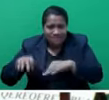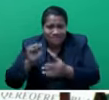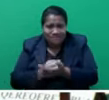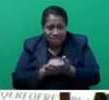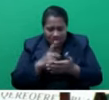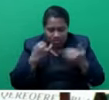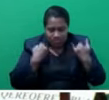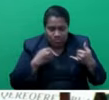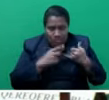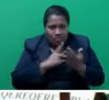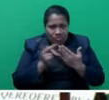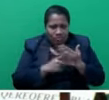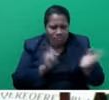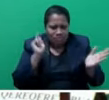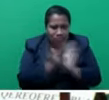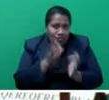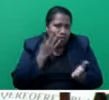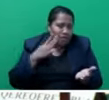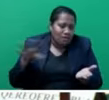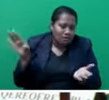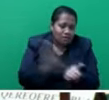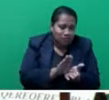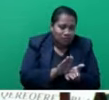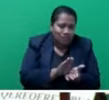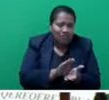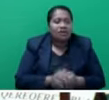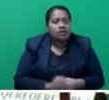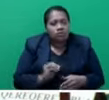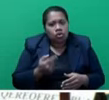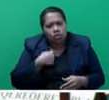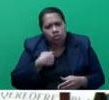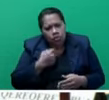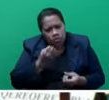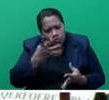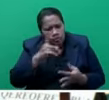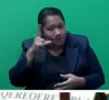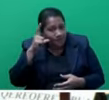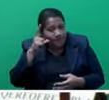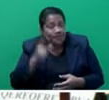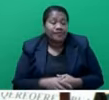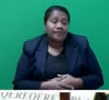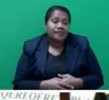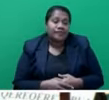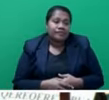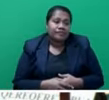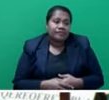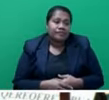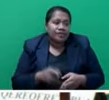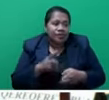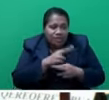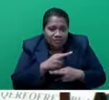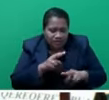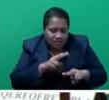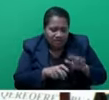projects as quickly as possible when funds are provided. I highlighted that yesterday with respect to the FRA, with respect to